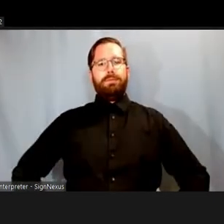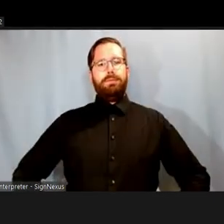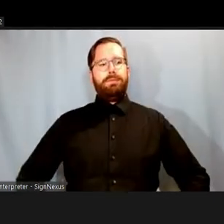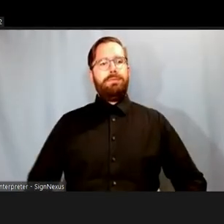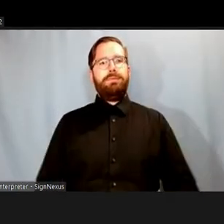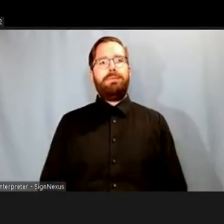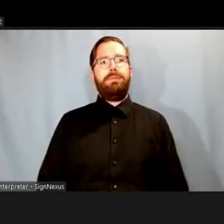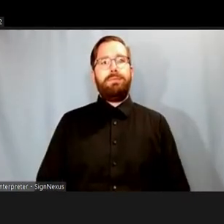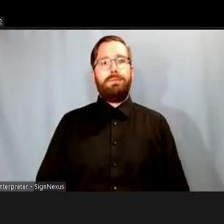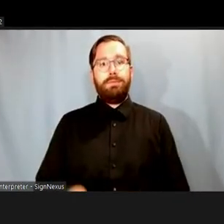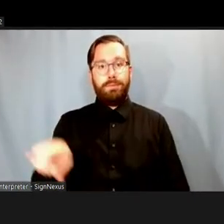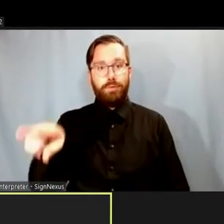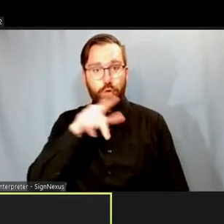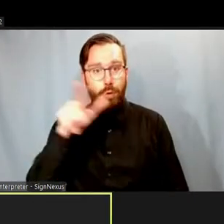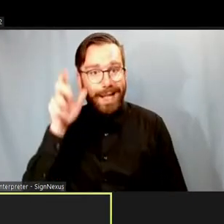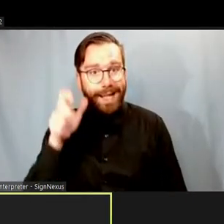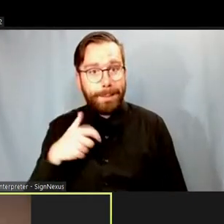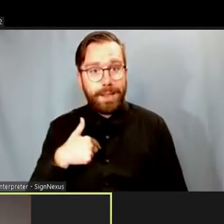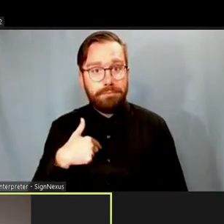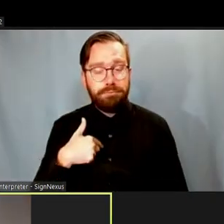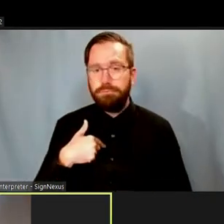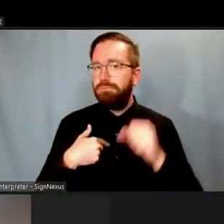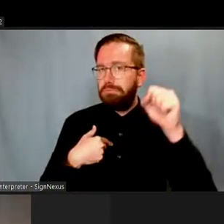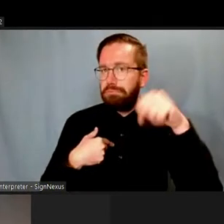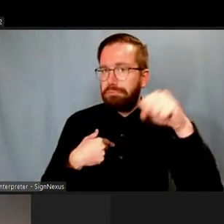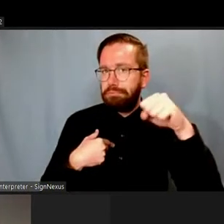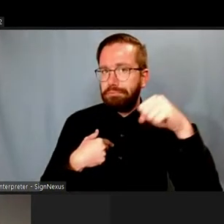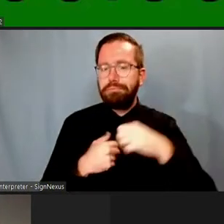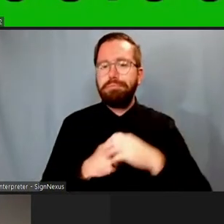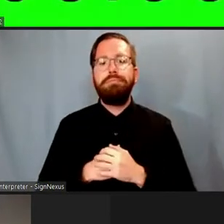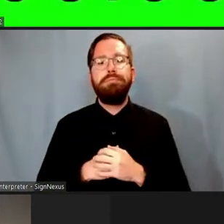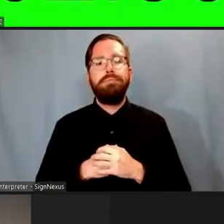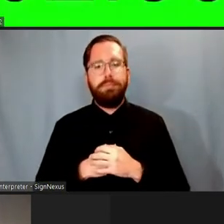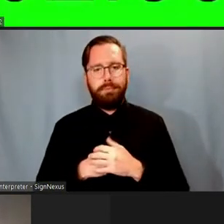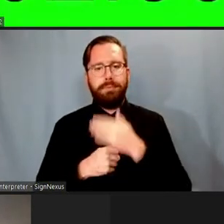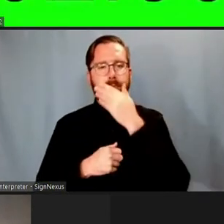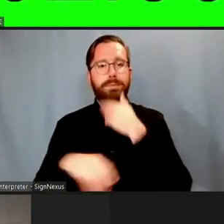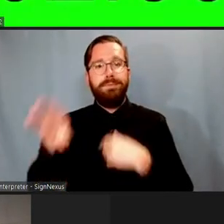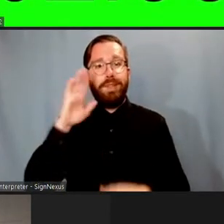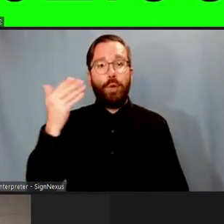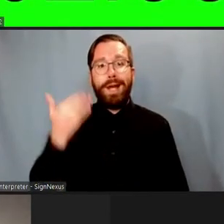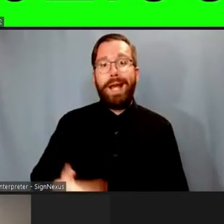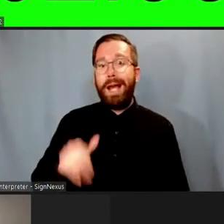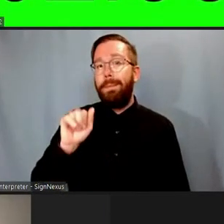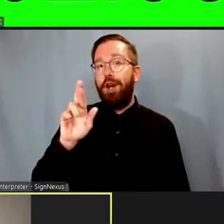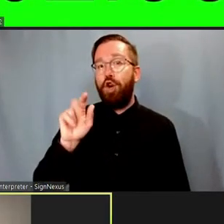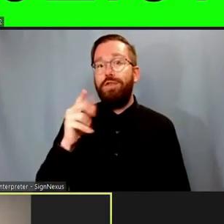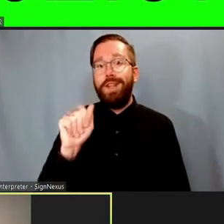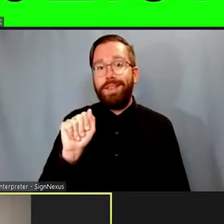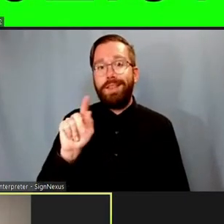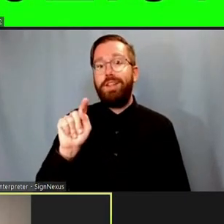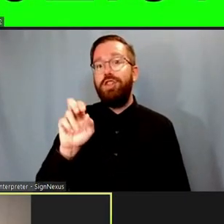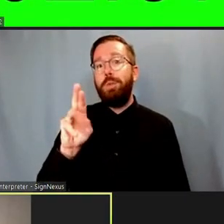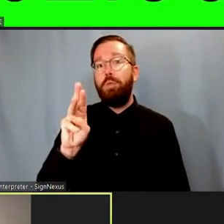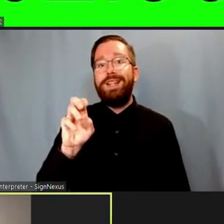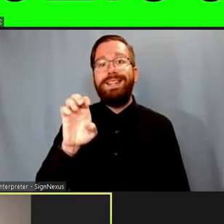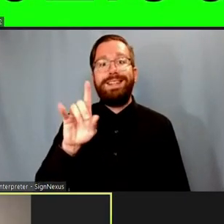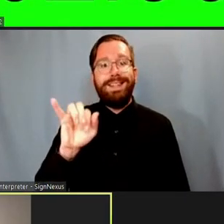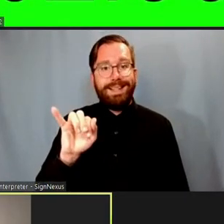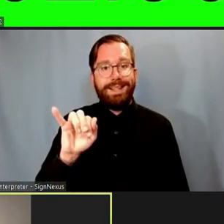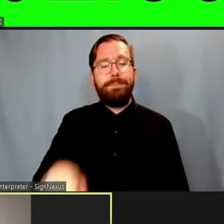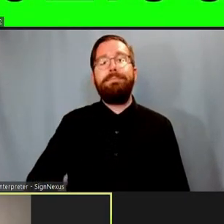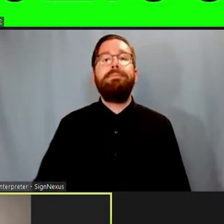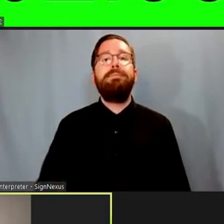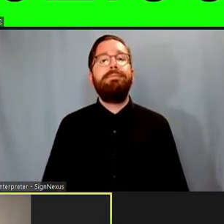yes can you hear me yes we can yes my name is arifa chirmizi and i'm